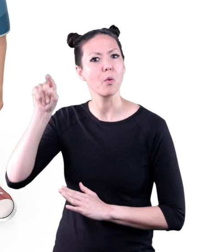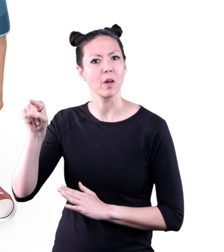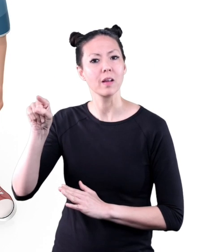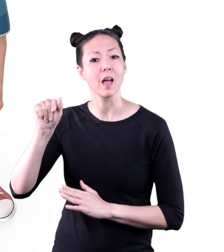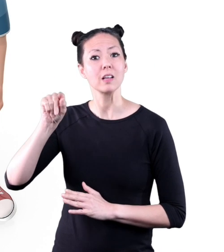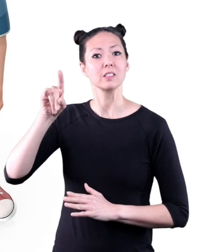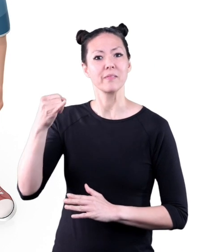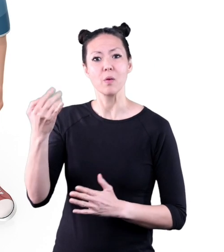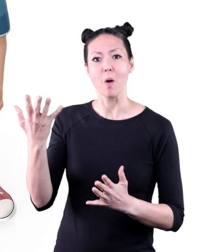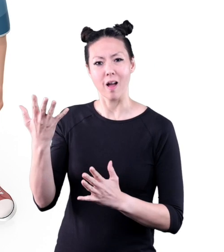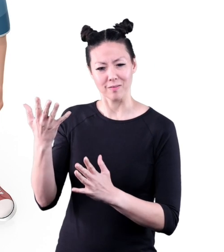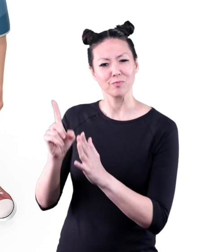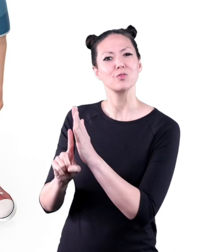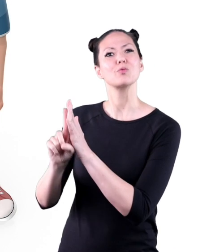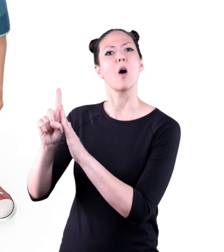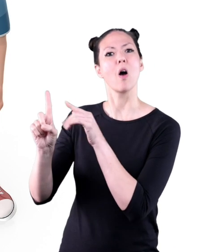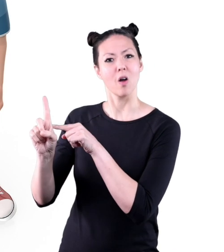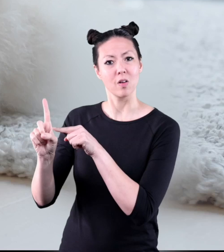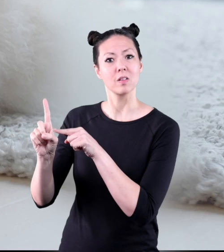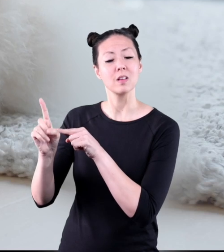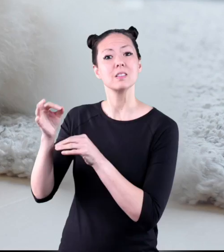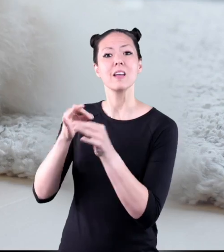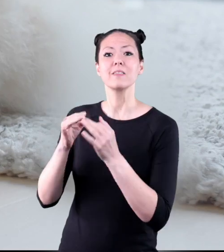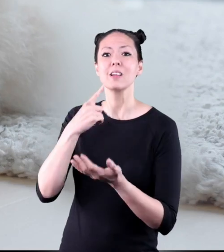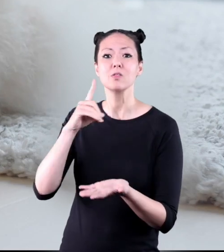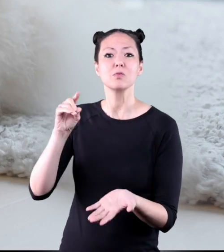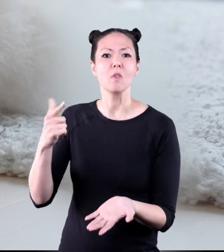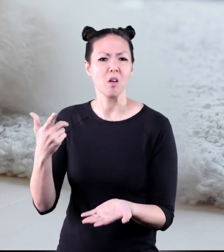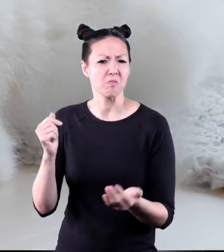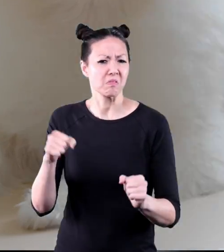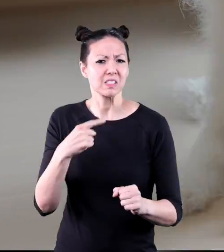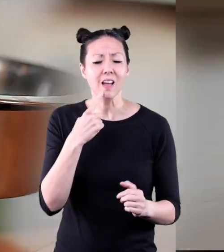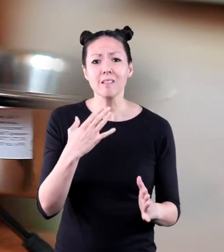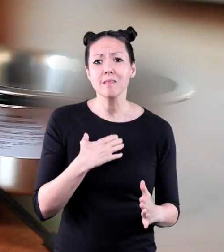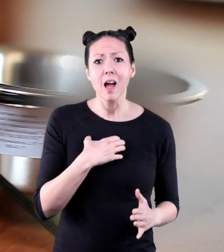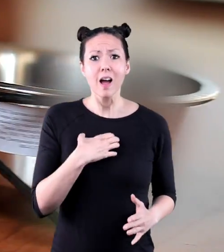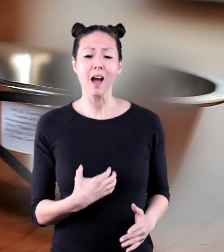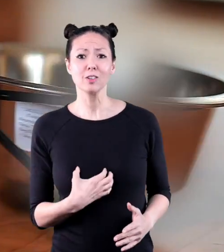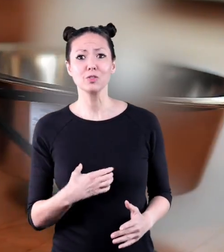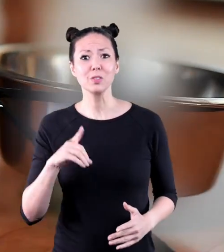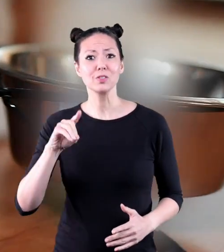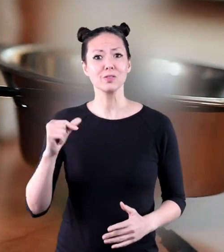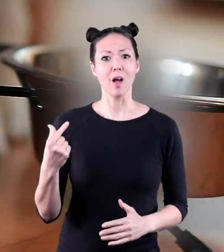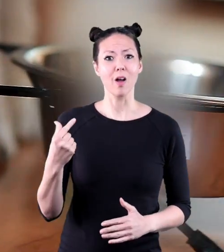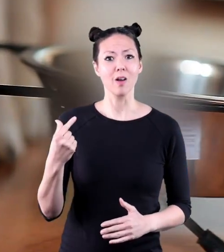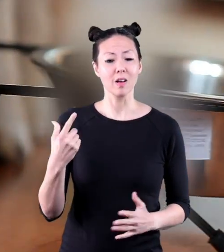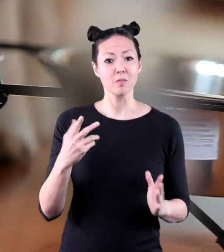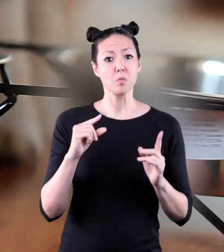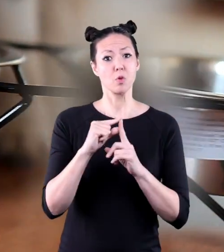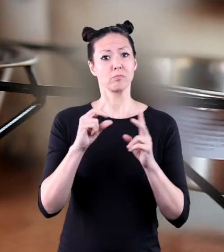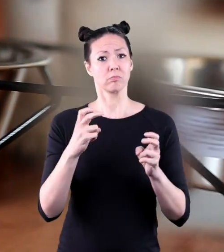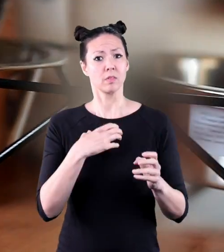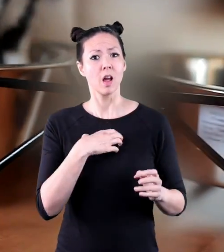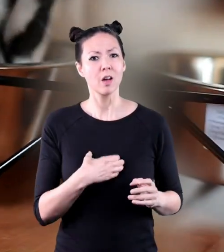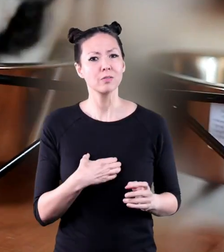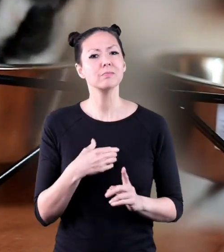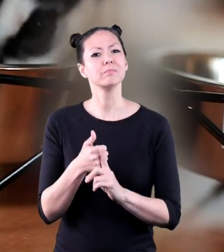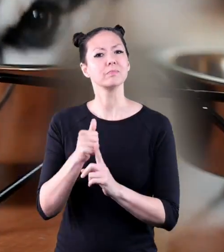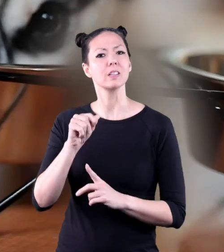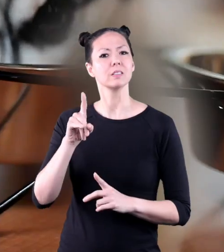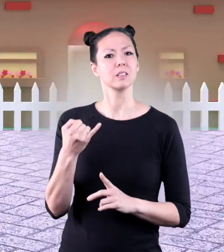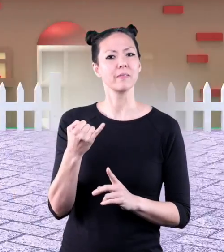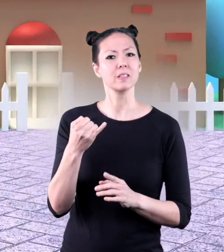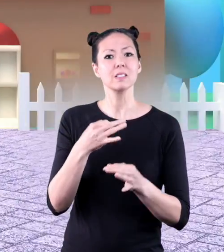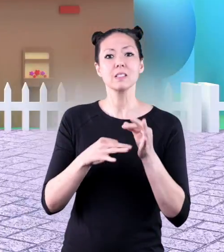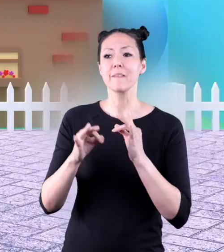boy. The adjective there is tall. Or instead of the dog, we could say hungry dog, with hungry as our